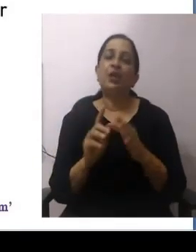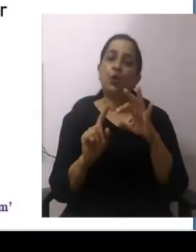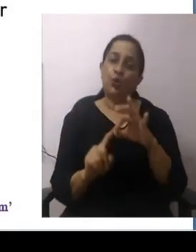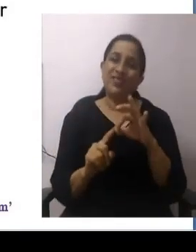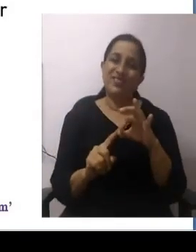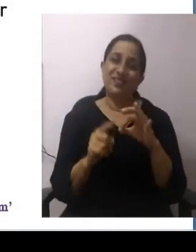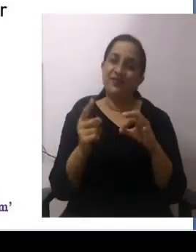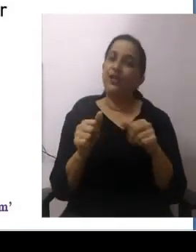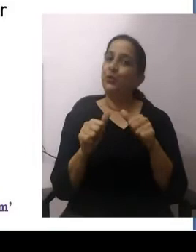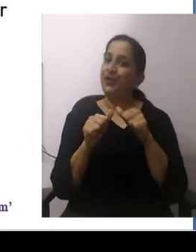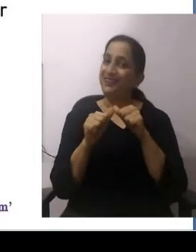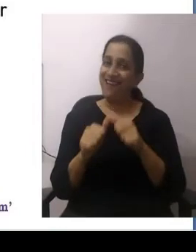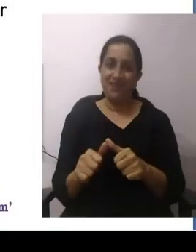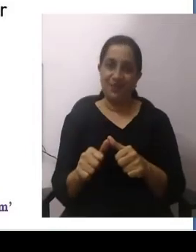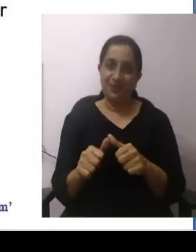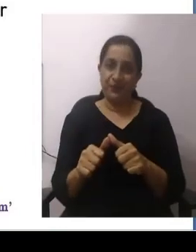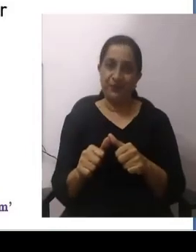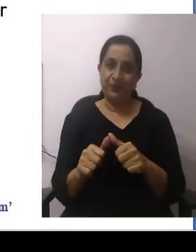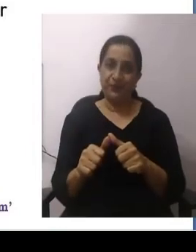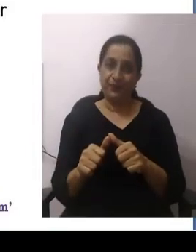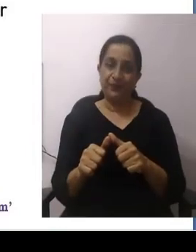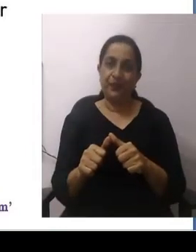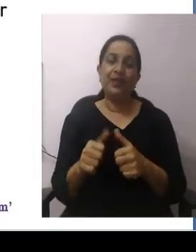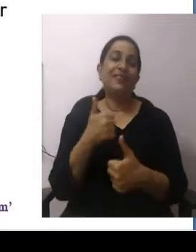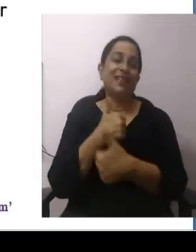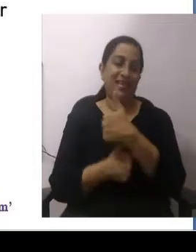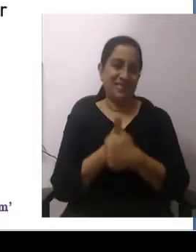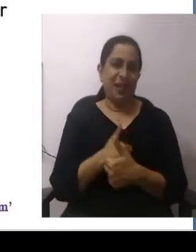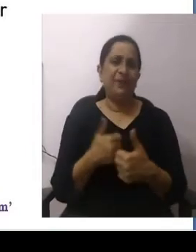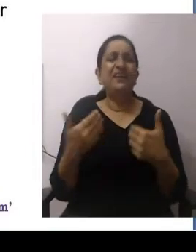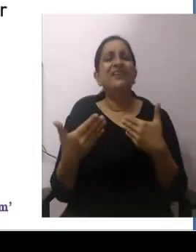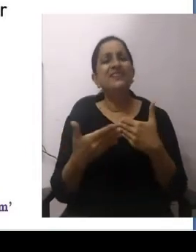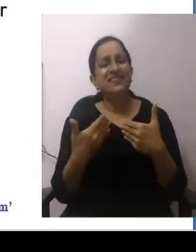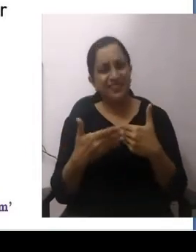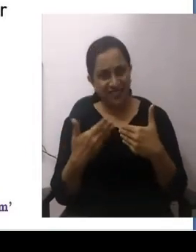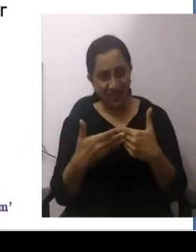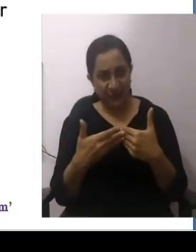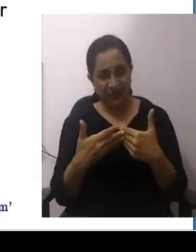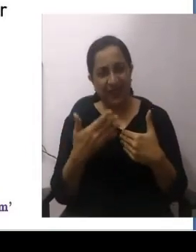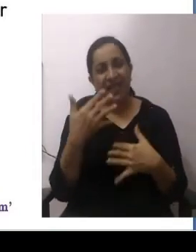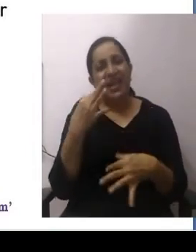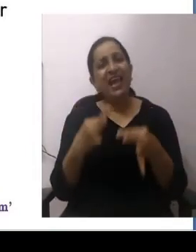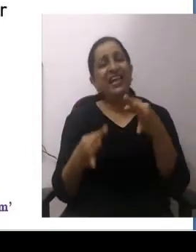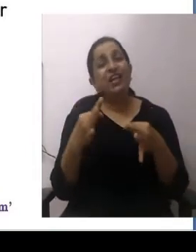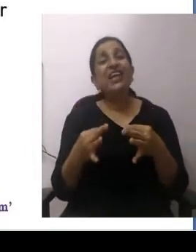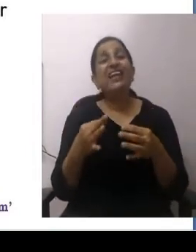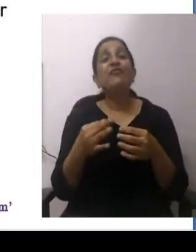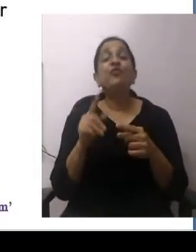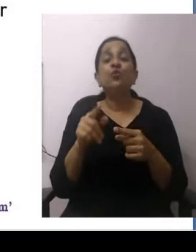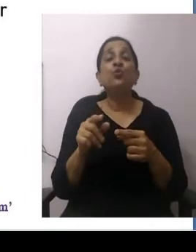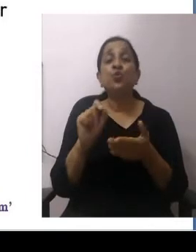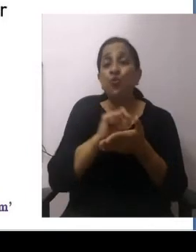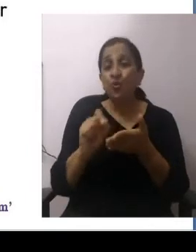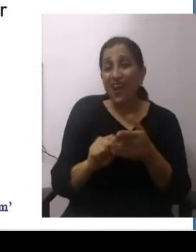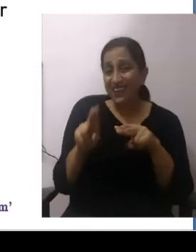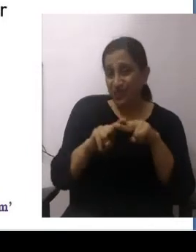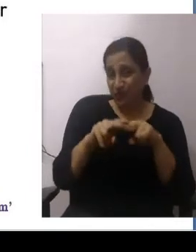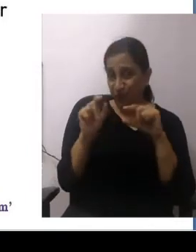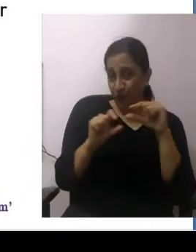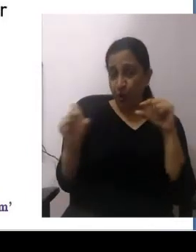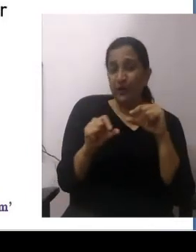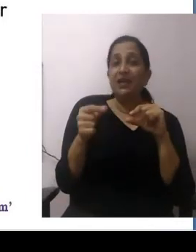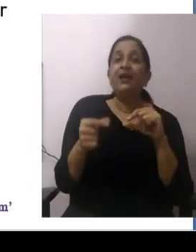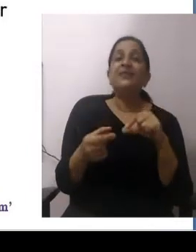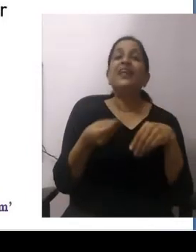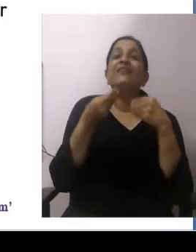question that you can answer, and very easy. And if you even write the formula and try to solve it, you may